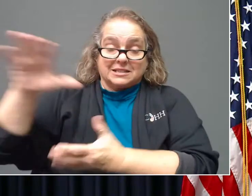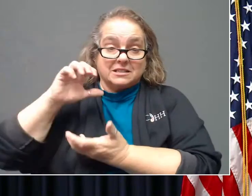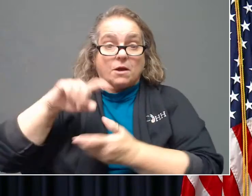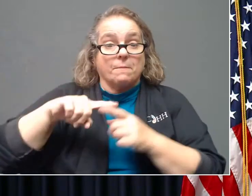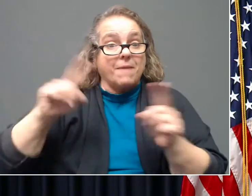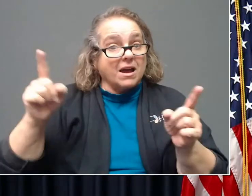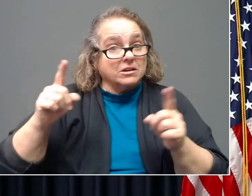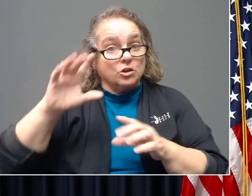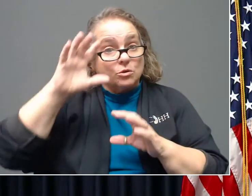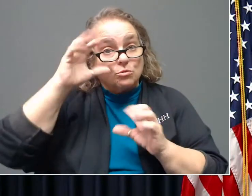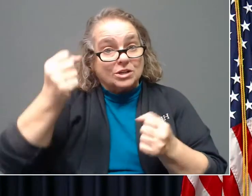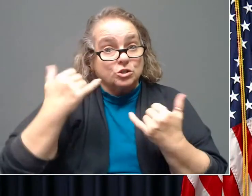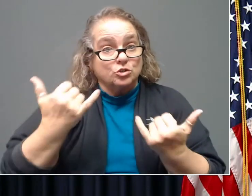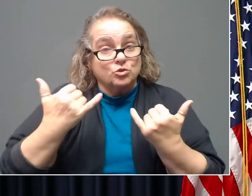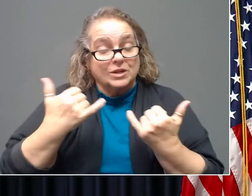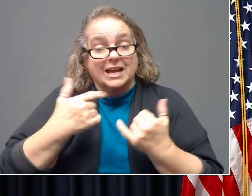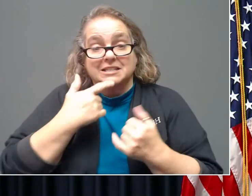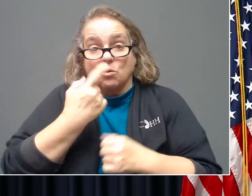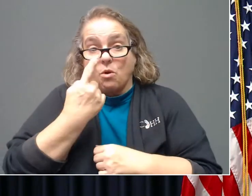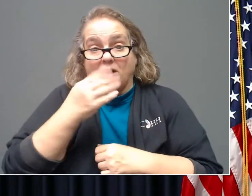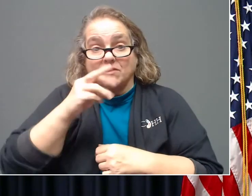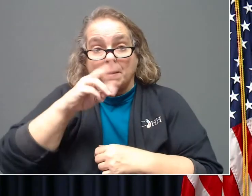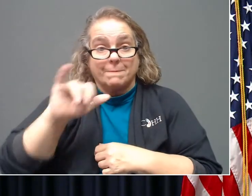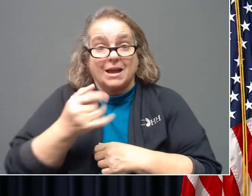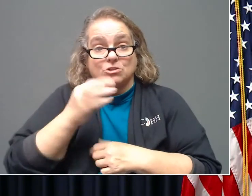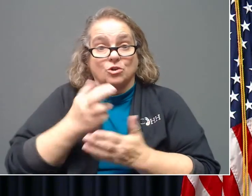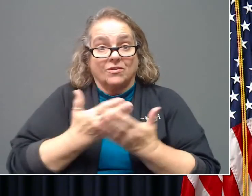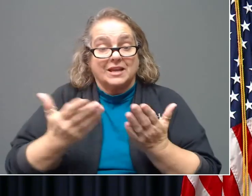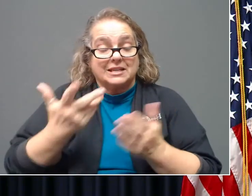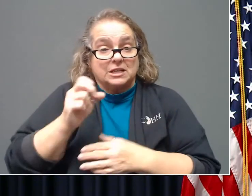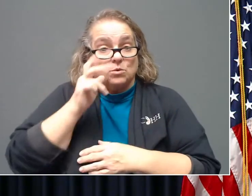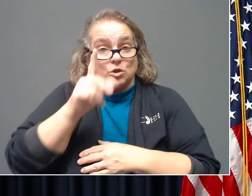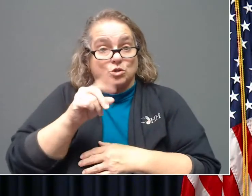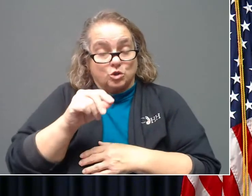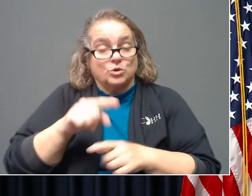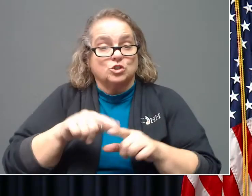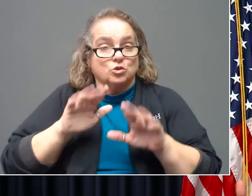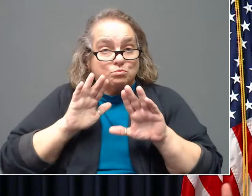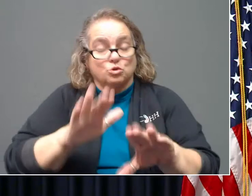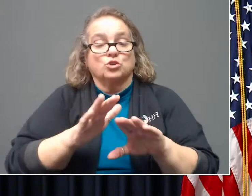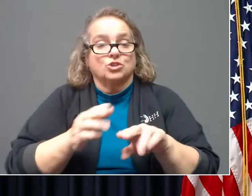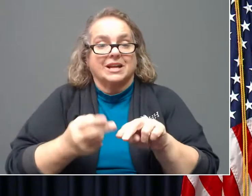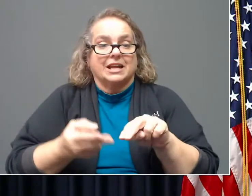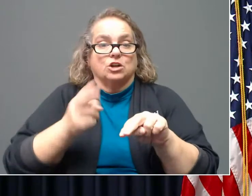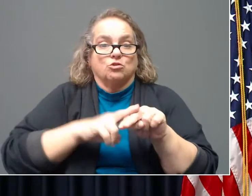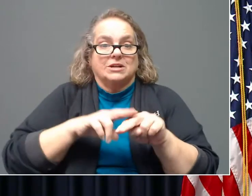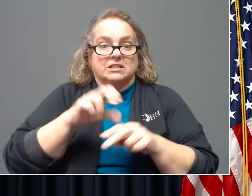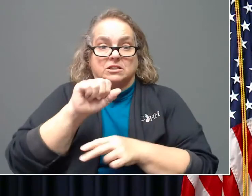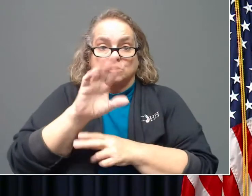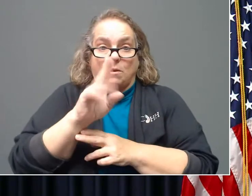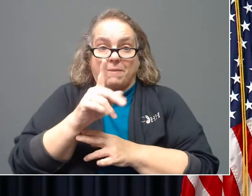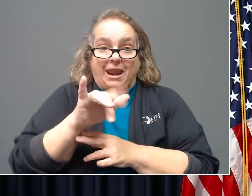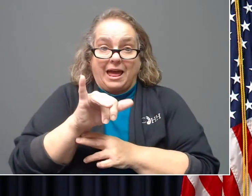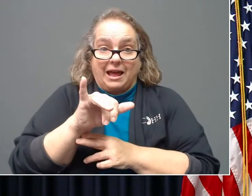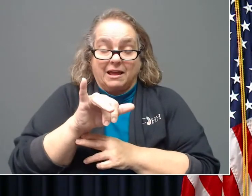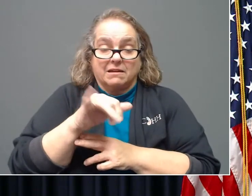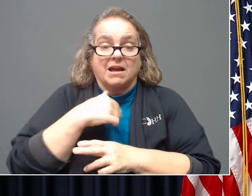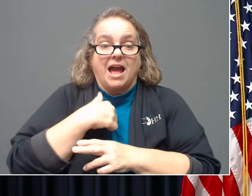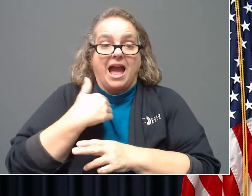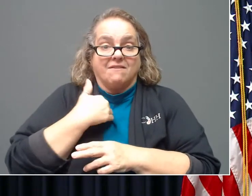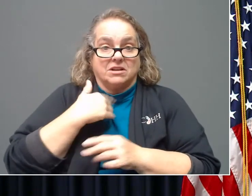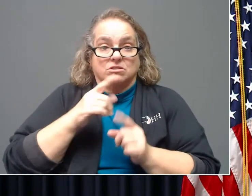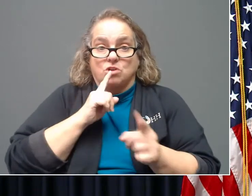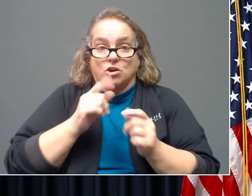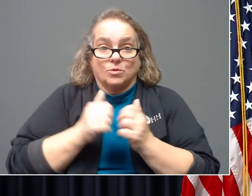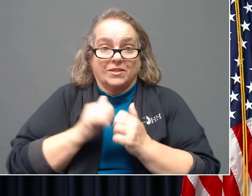said one of the major things that he is going to do is push to increase supply. I've certainly been talking to members of his COVID task force